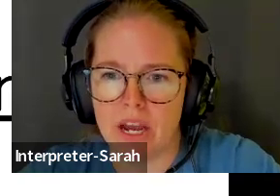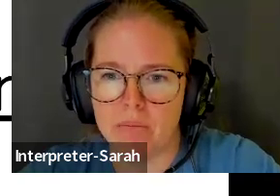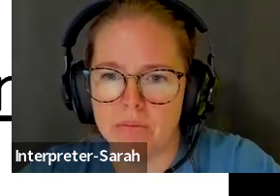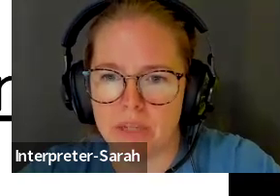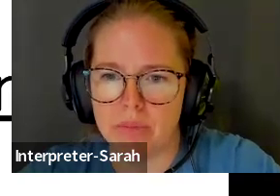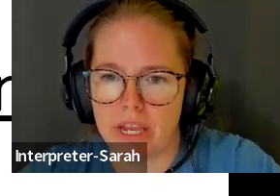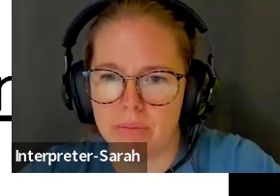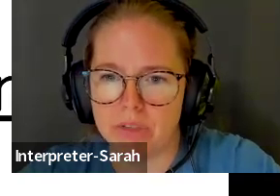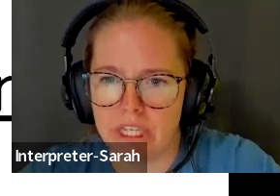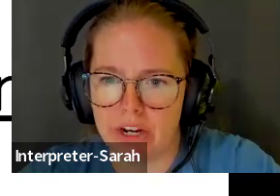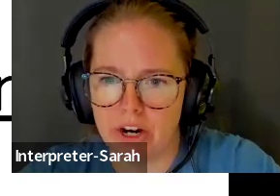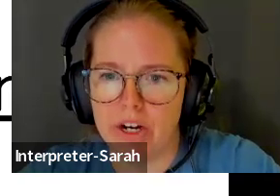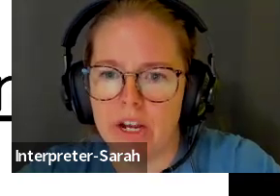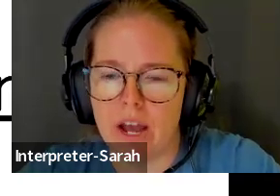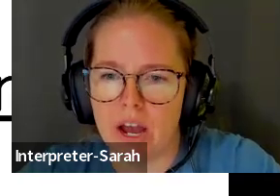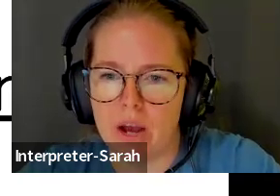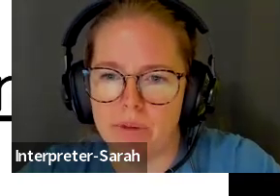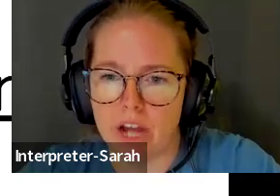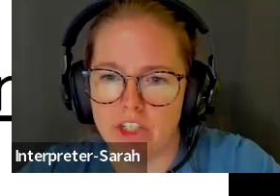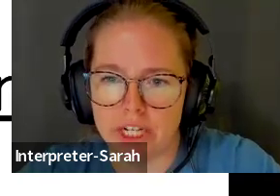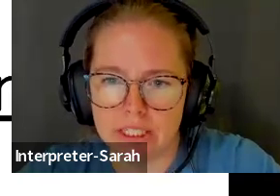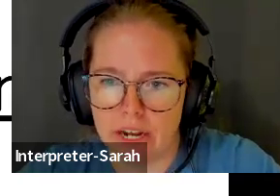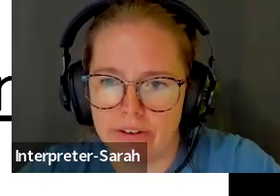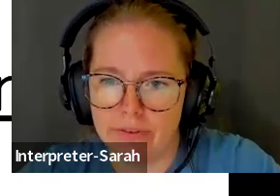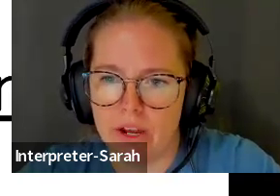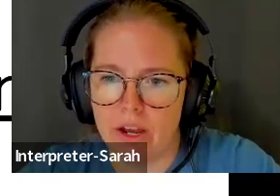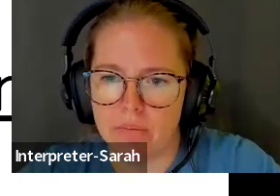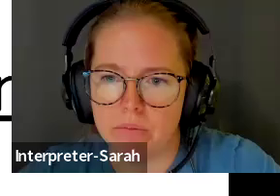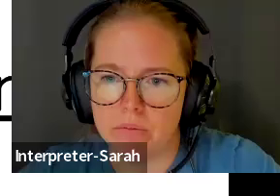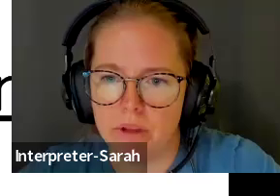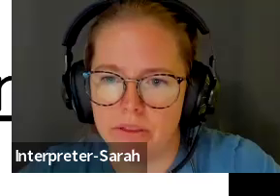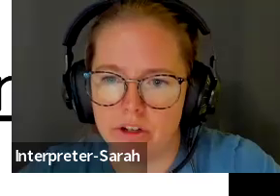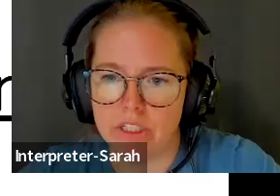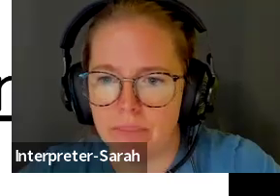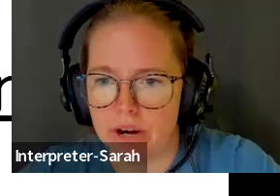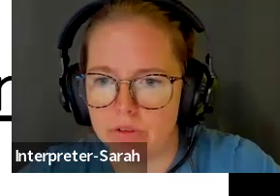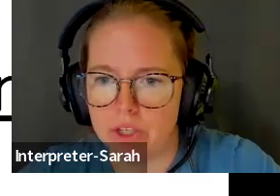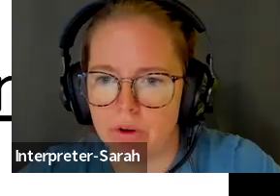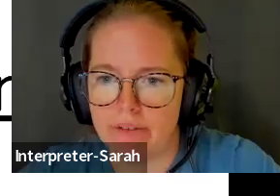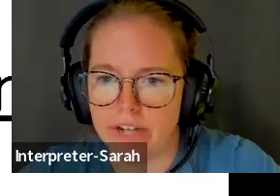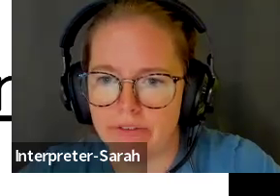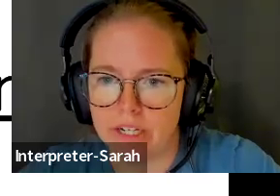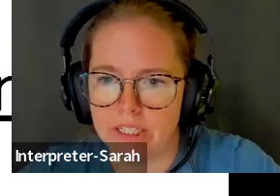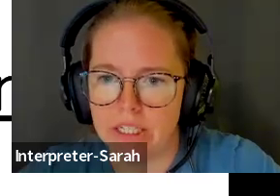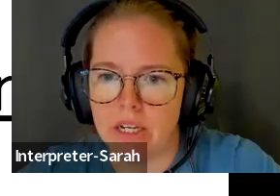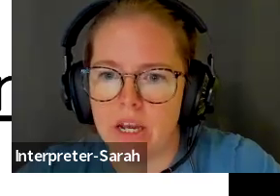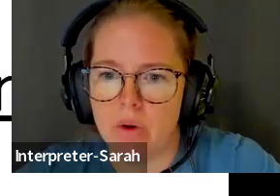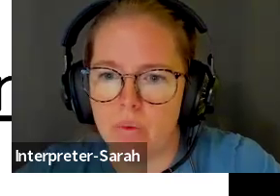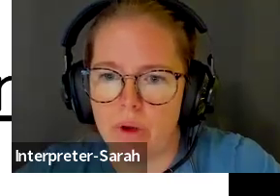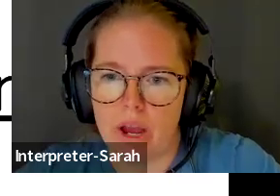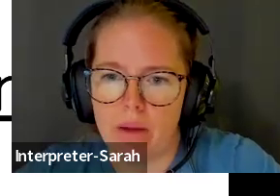ways. Some labels here, not just deaf. There's the medical view of